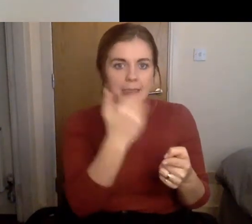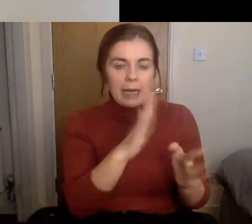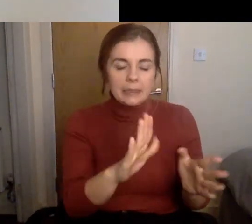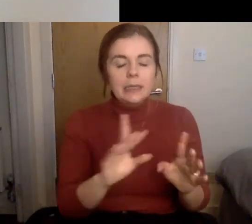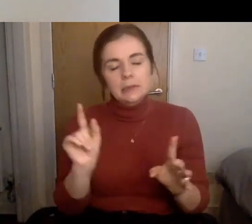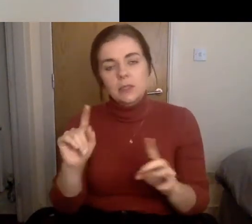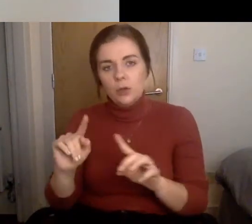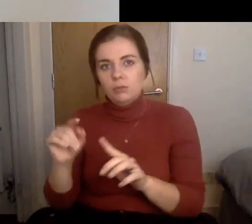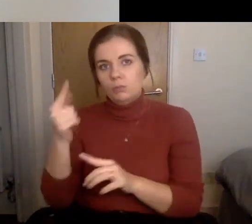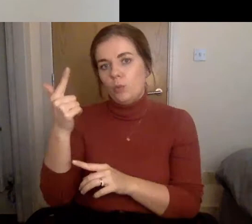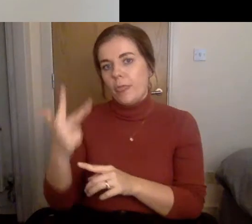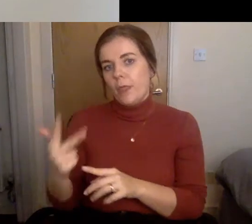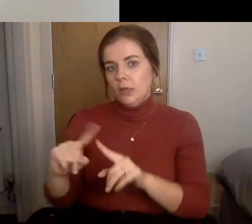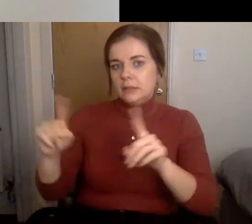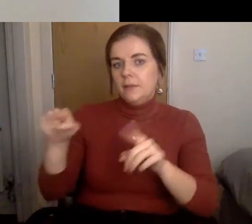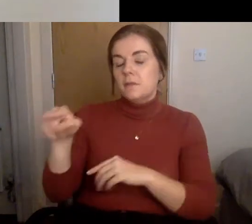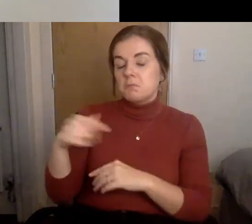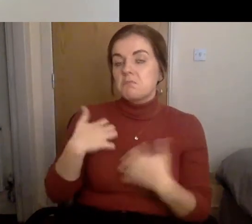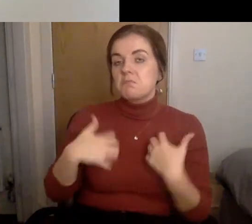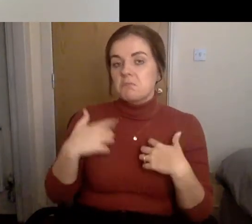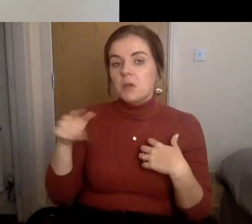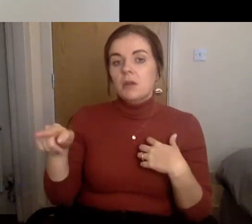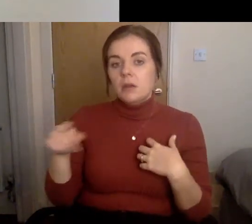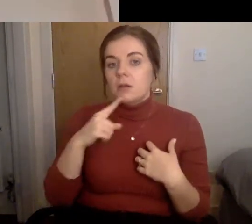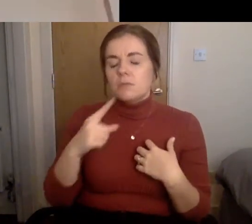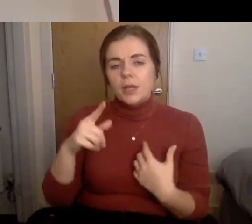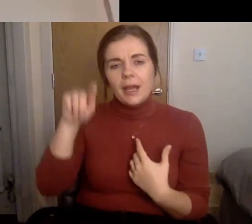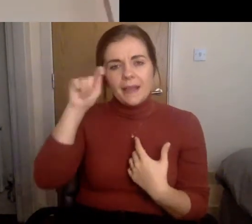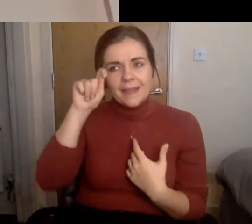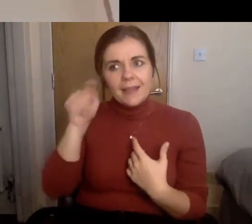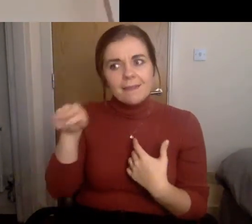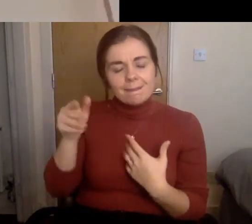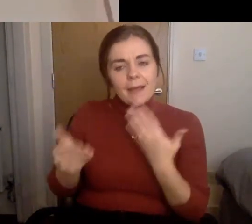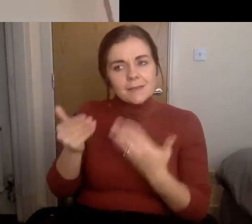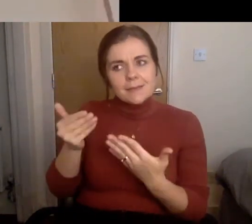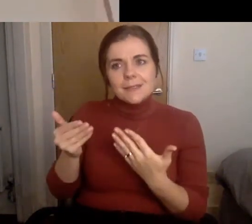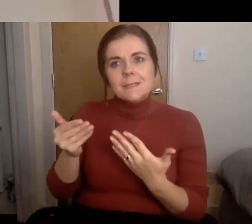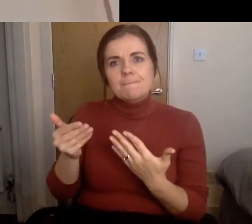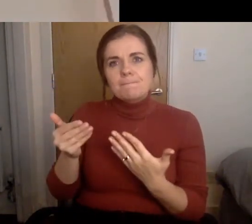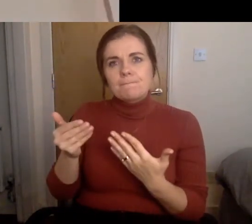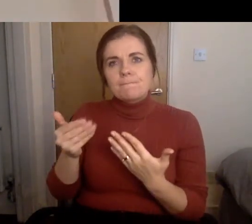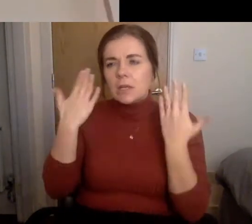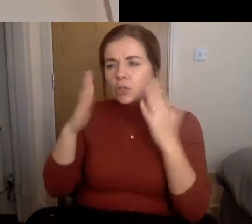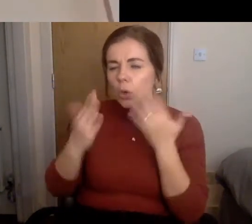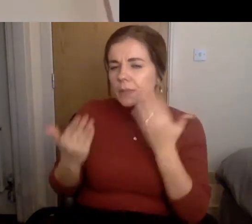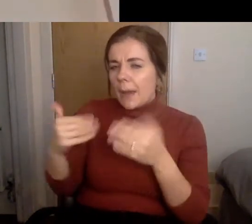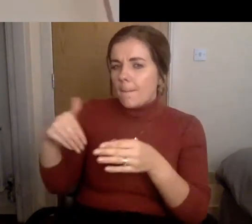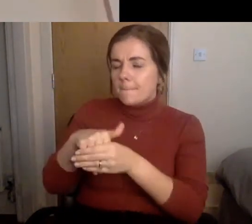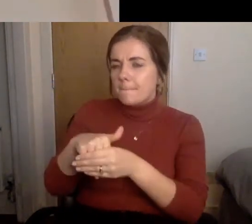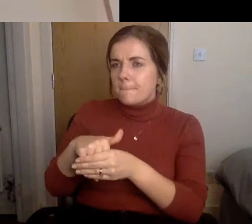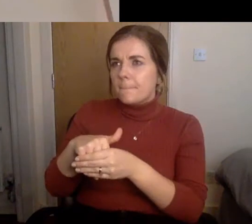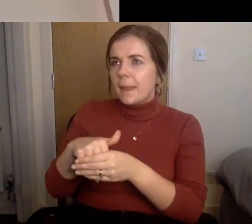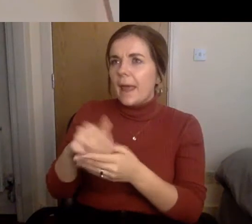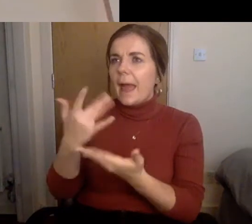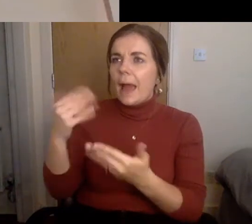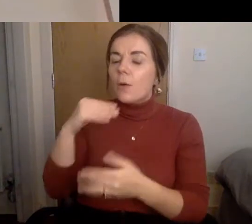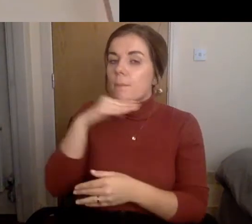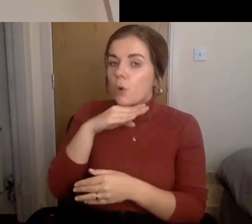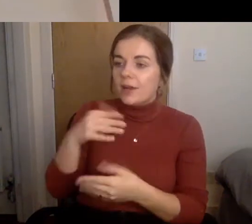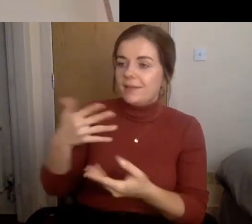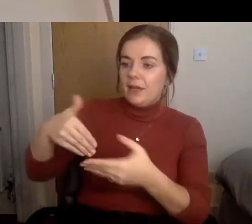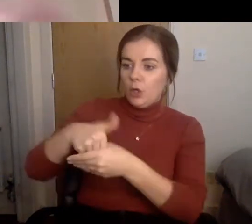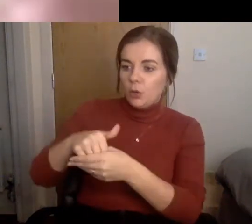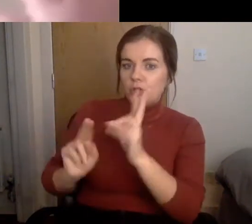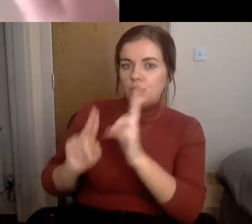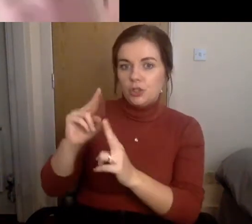that human dimension is really important. I'd imagine, in the way you address inclusion, is in that you're dealing with the person rather than, so you're starting first with the